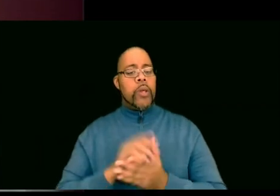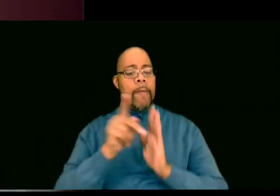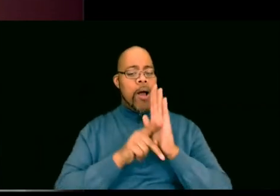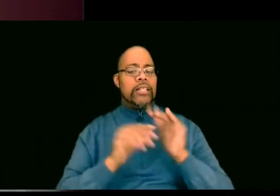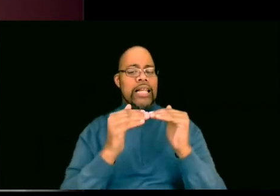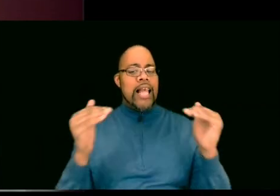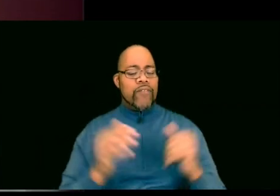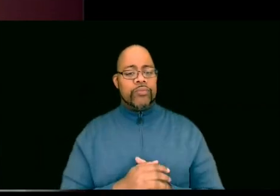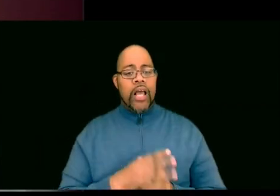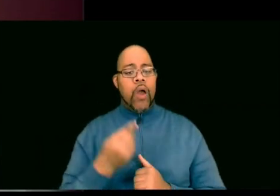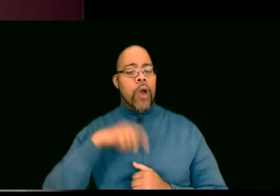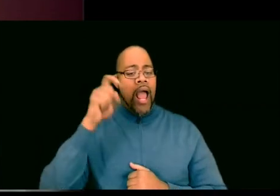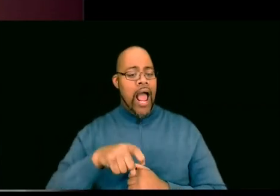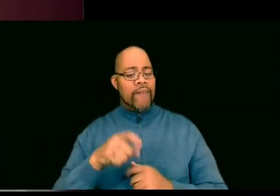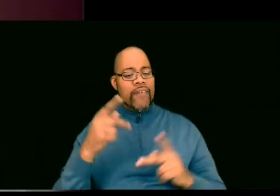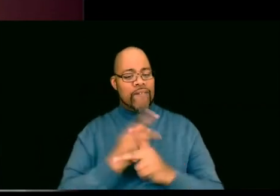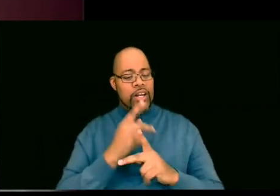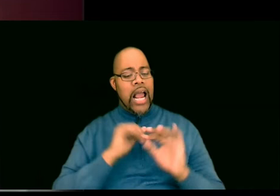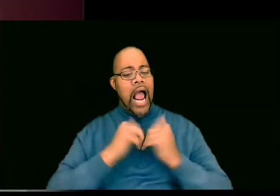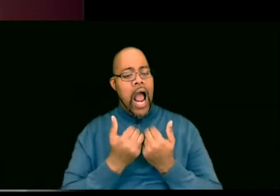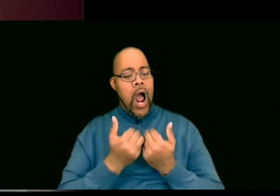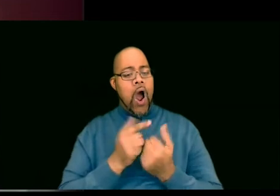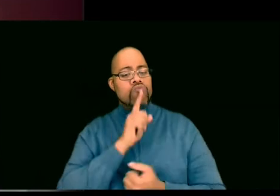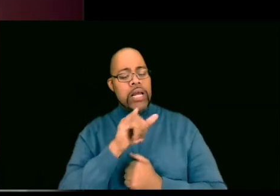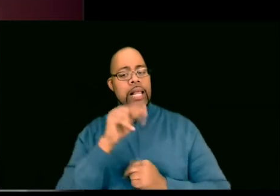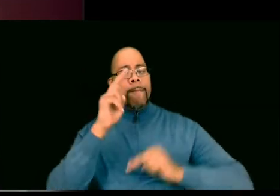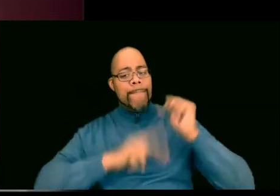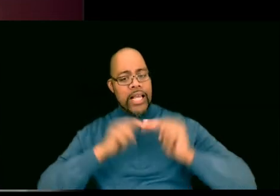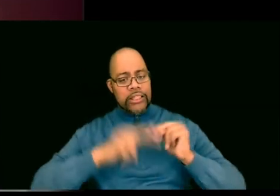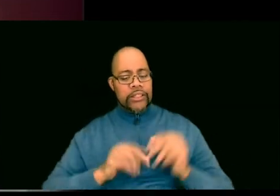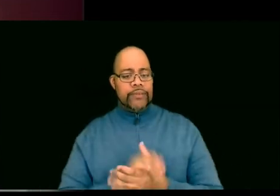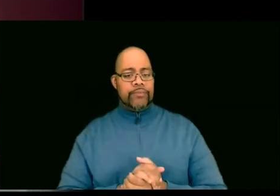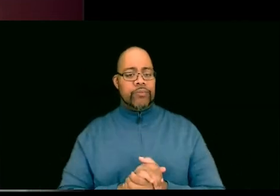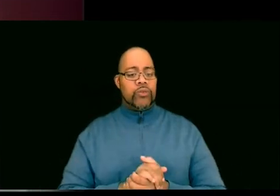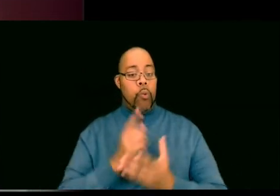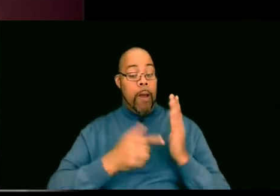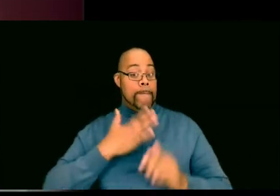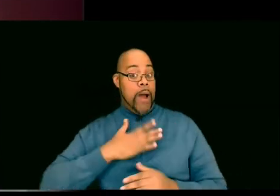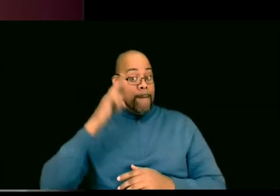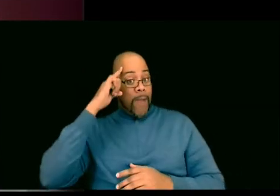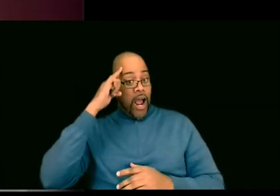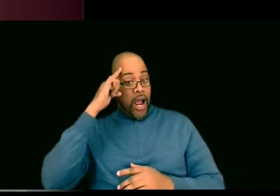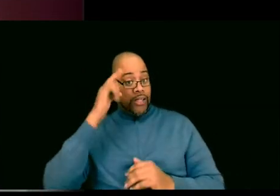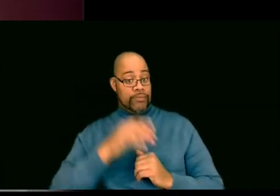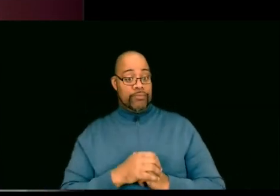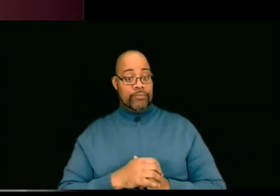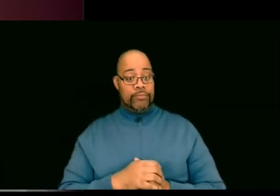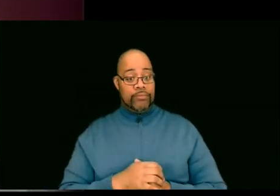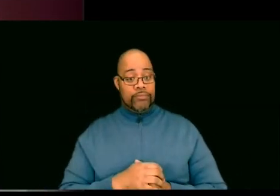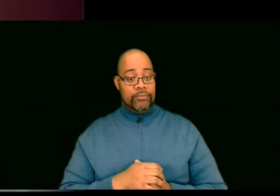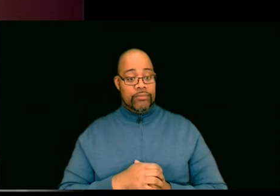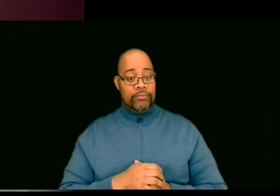is at the policy level. And we've got to figure out how to really build what, in my mind,